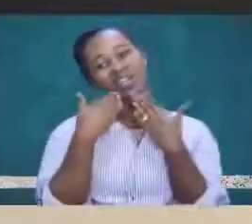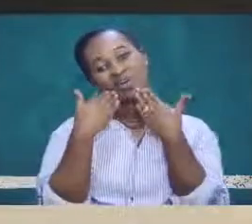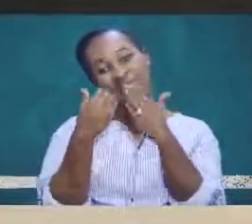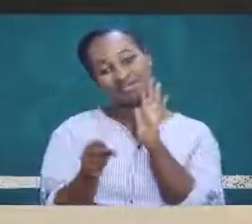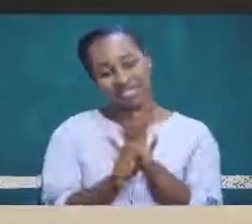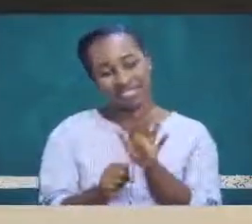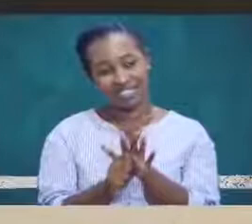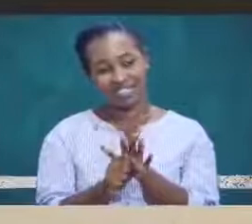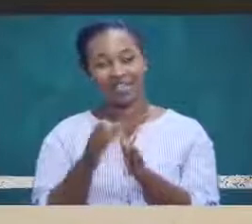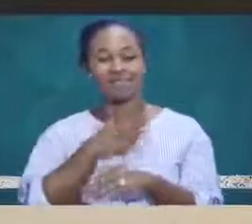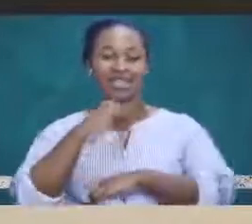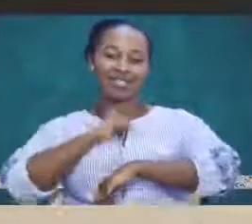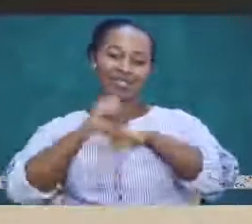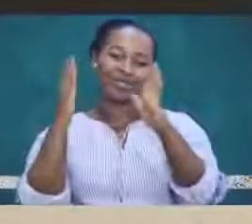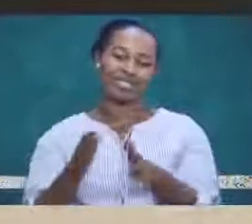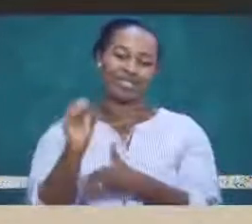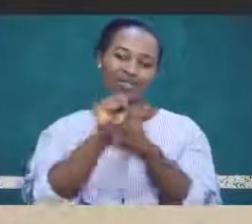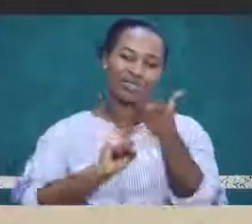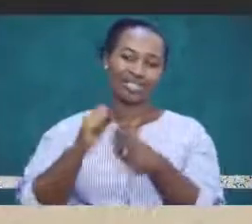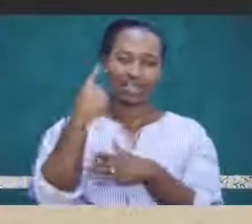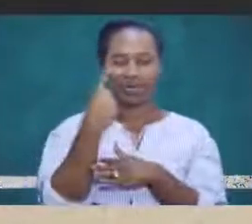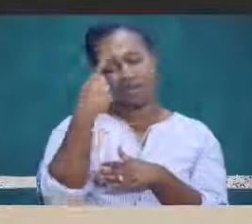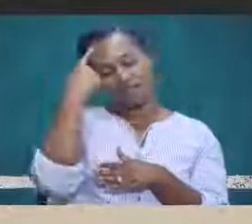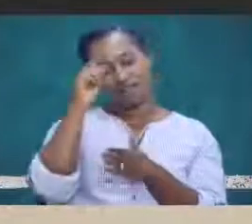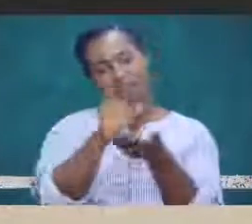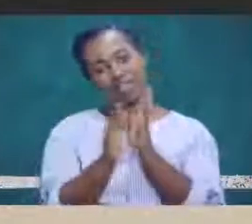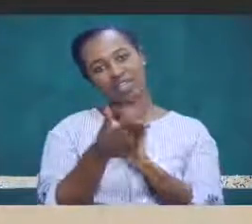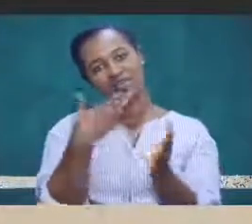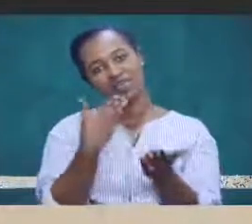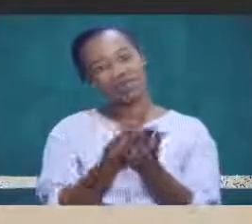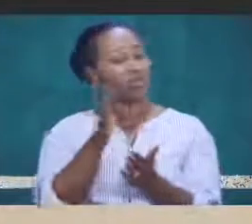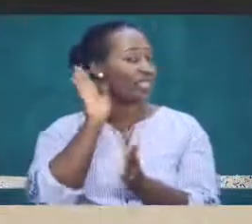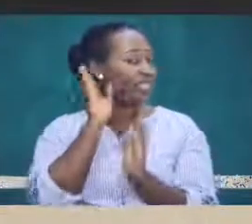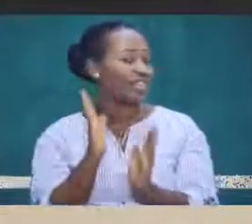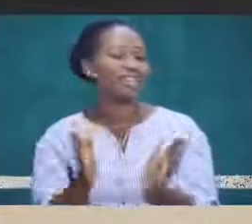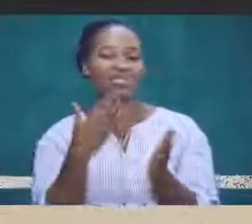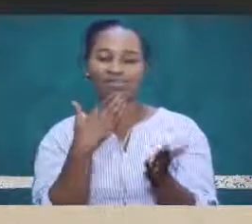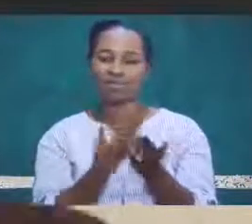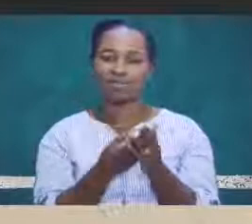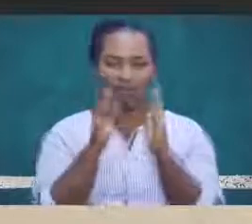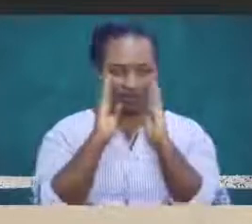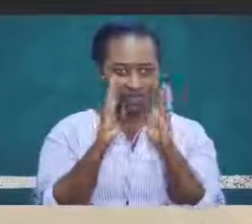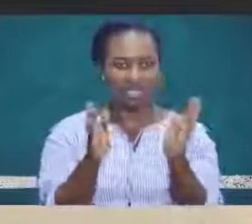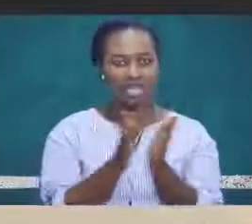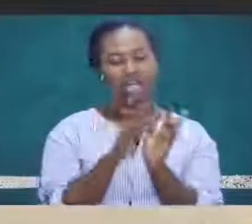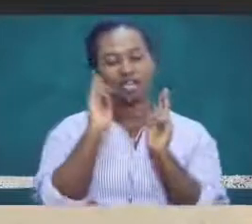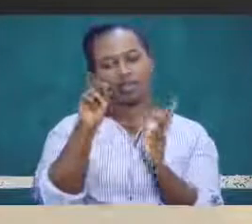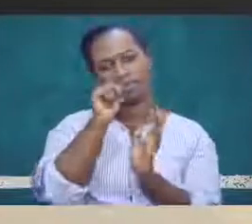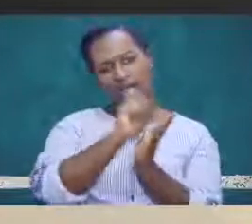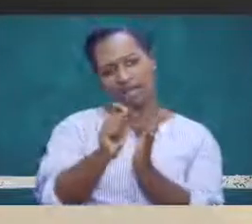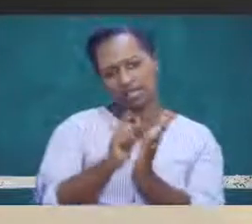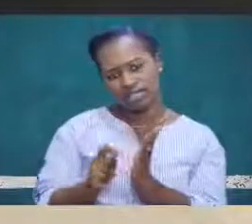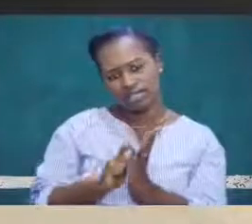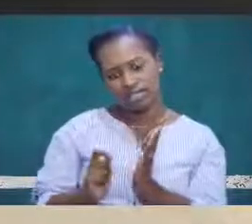much, my students of Senior 1, for being good listeners, good viewers, and I hope you have been taking your